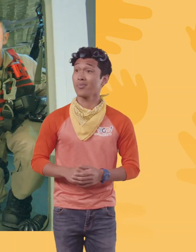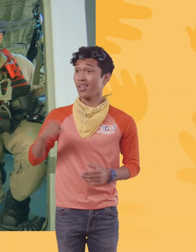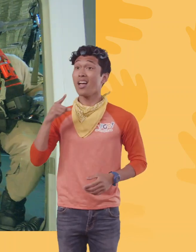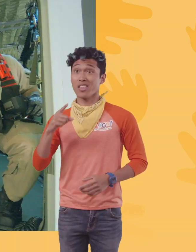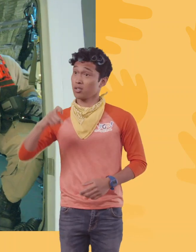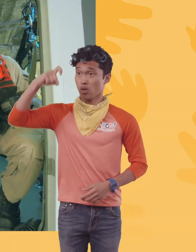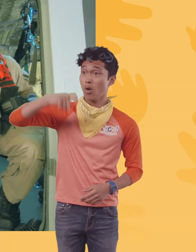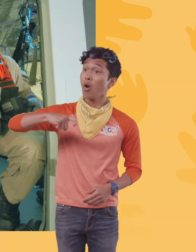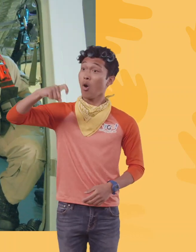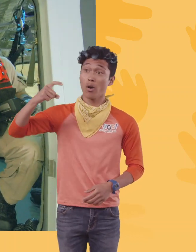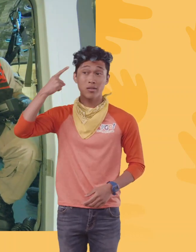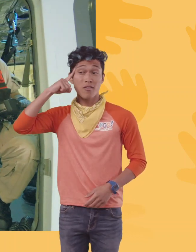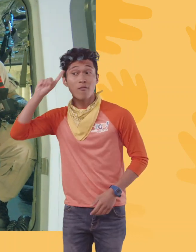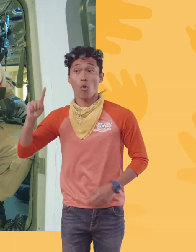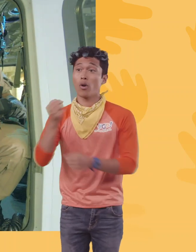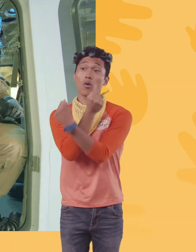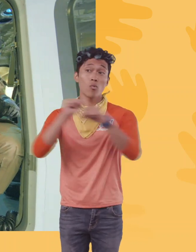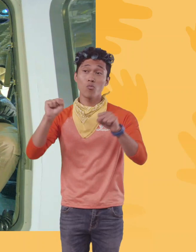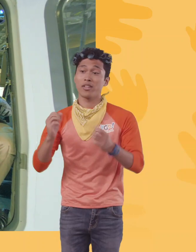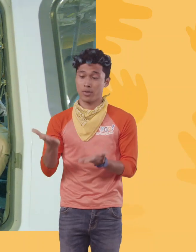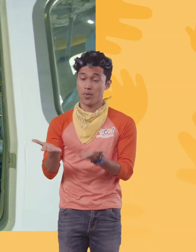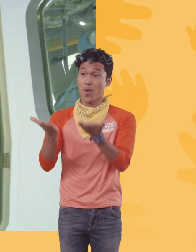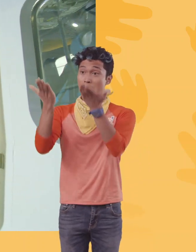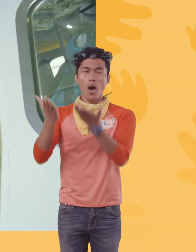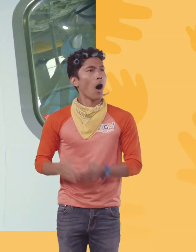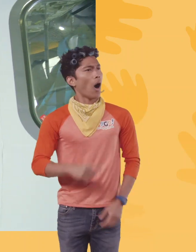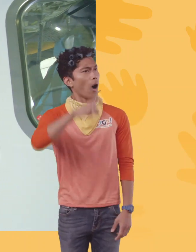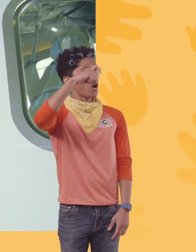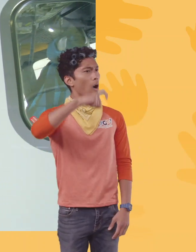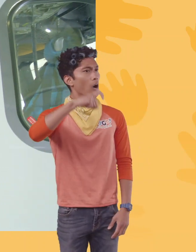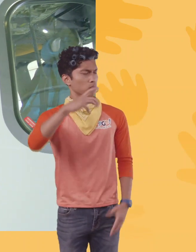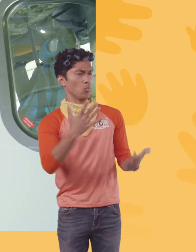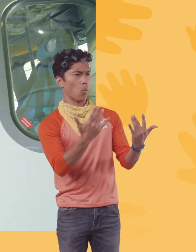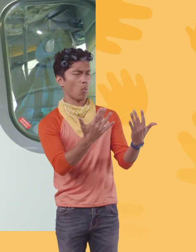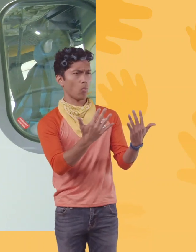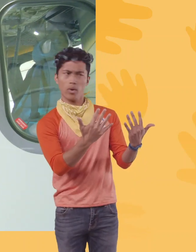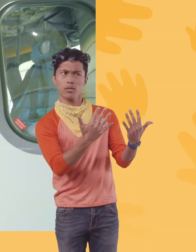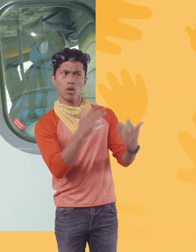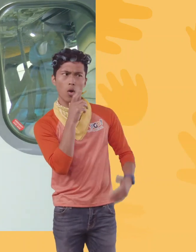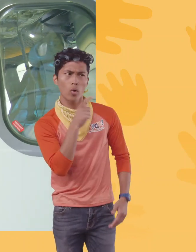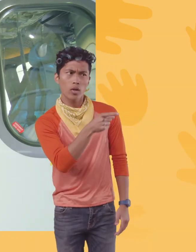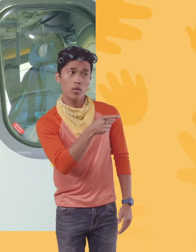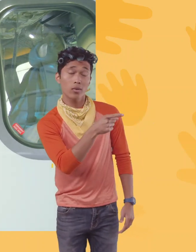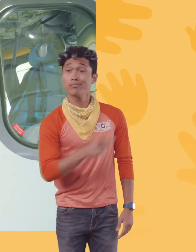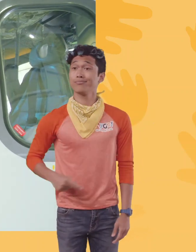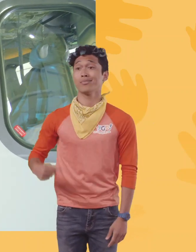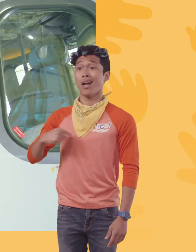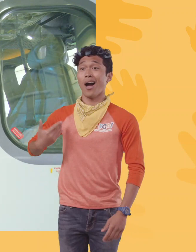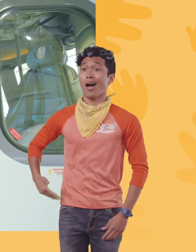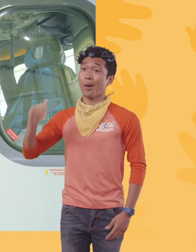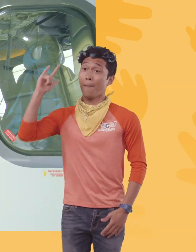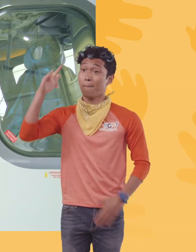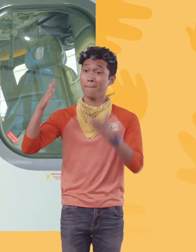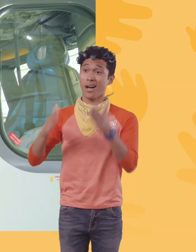Blippi, this is our hook for our rescue hoist. Oh, a hook on the rescue? Wait a second. Who are you? I'm Pilot